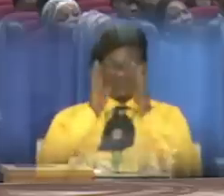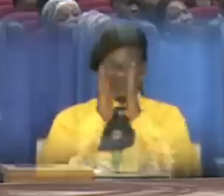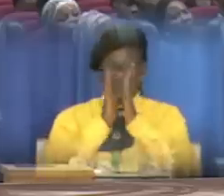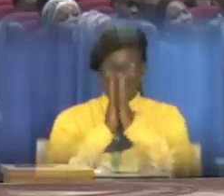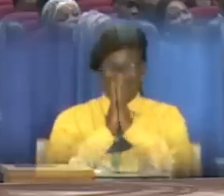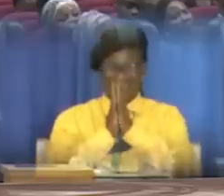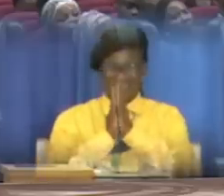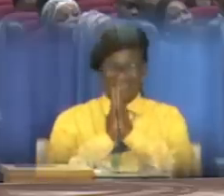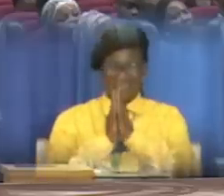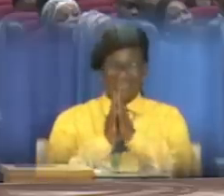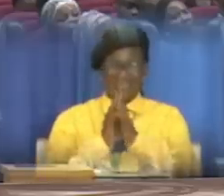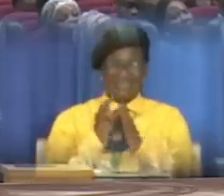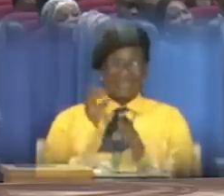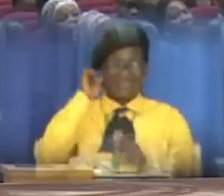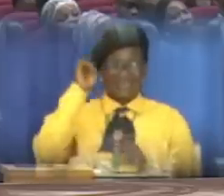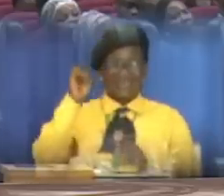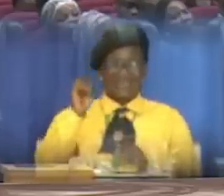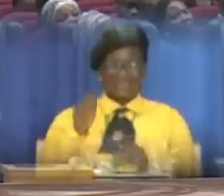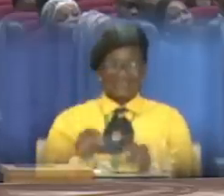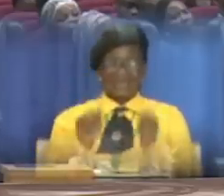to communicate.